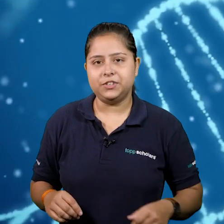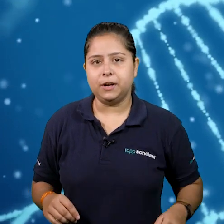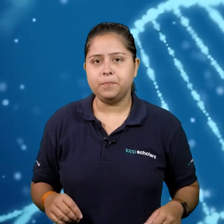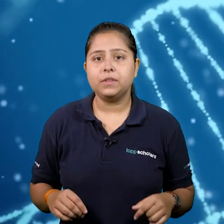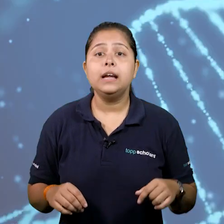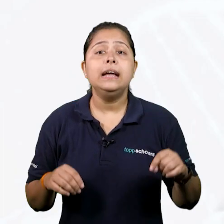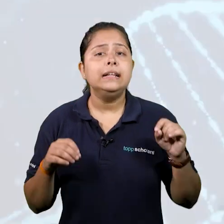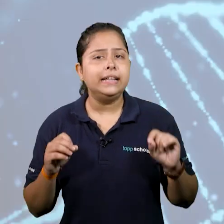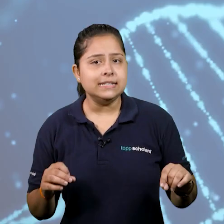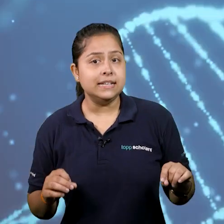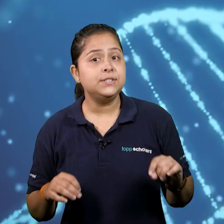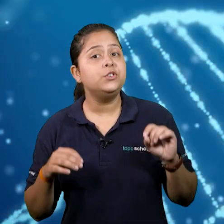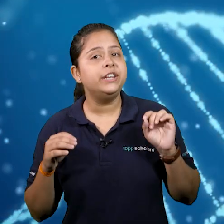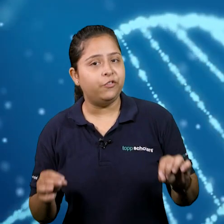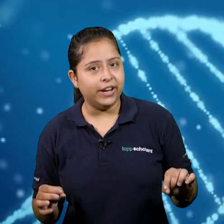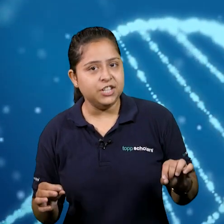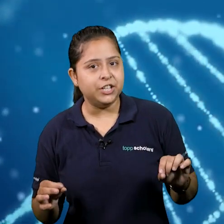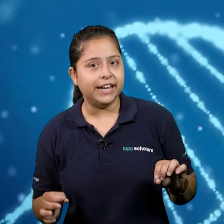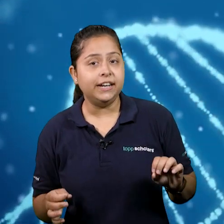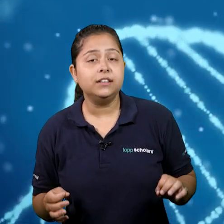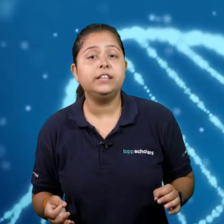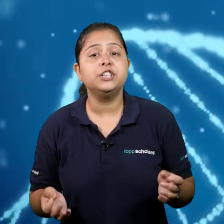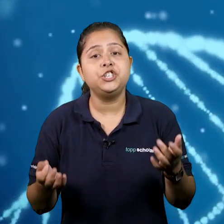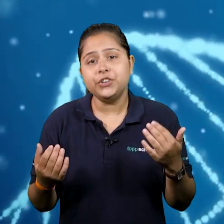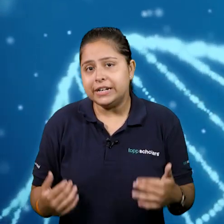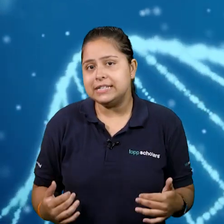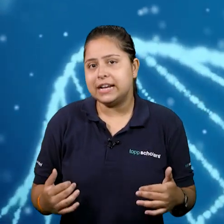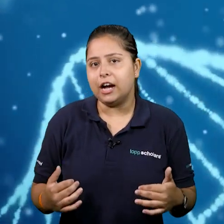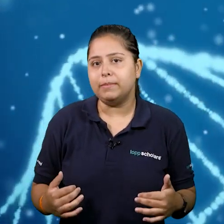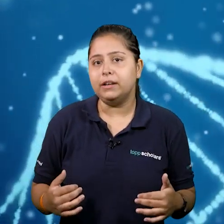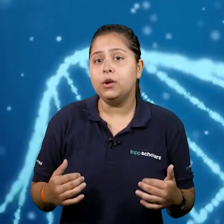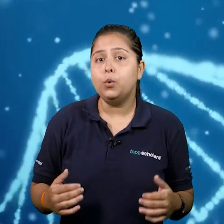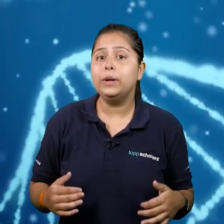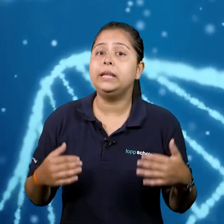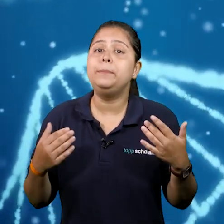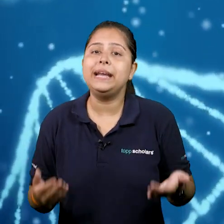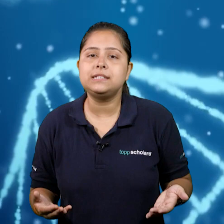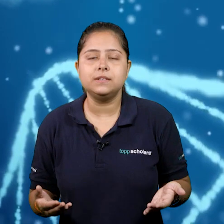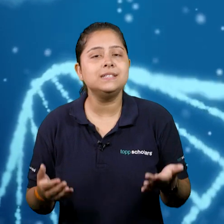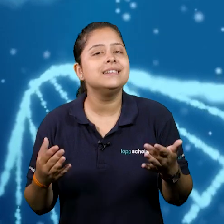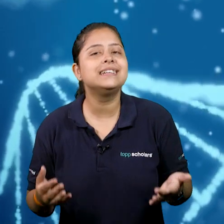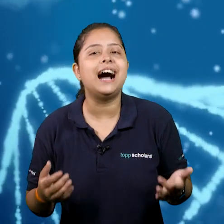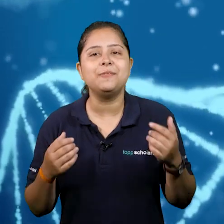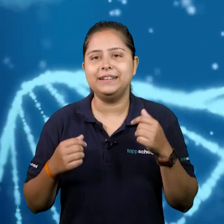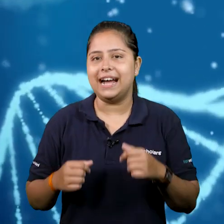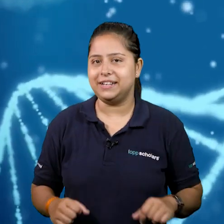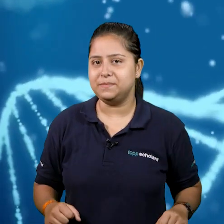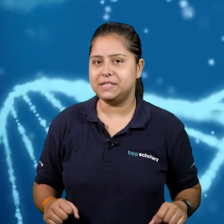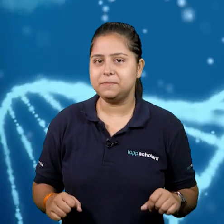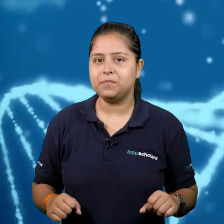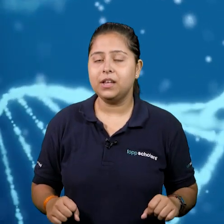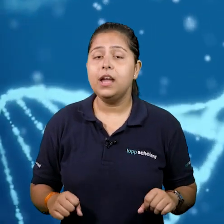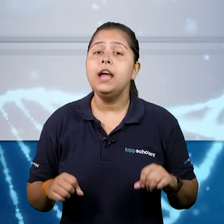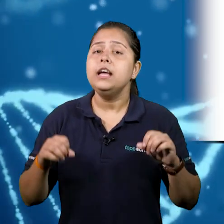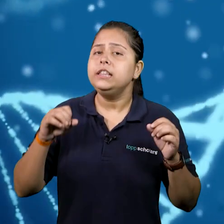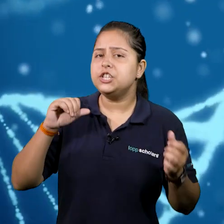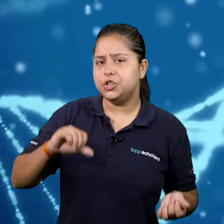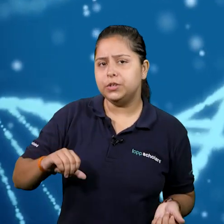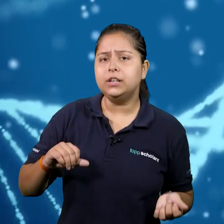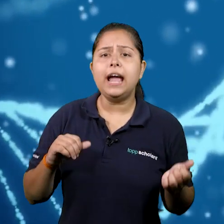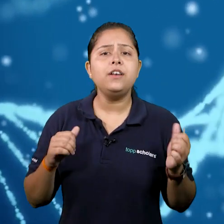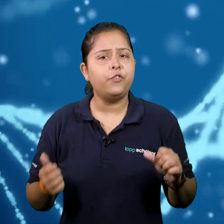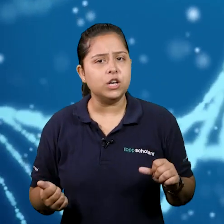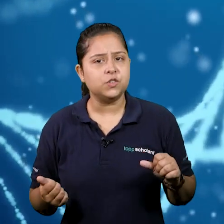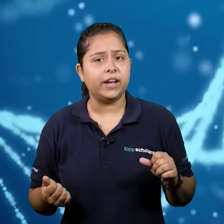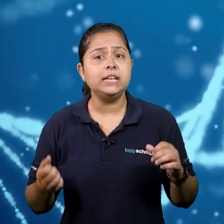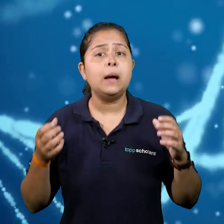etc. This is to differentiate the sugar's carbon with the base's carbon atoms. The